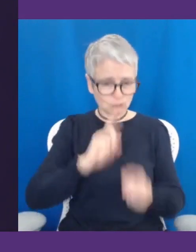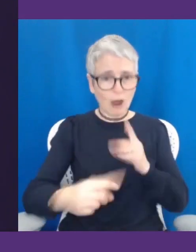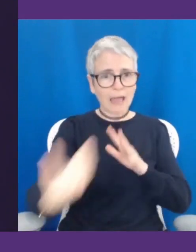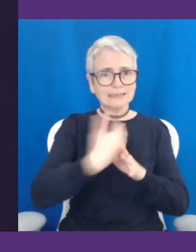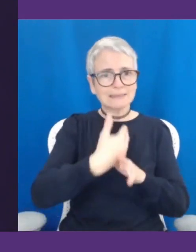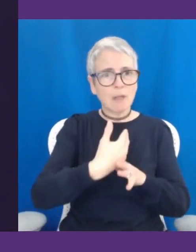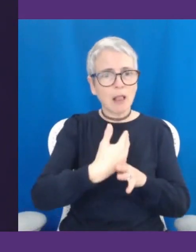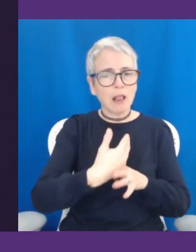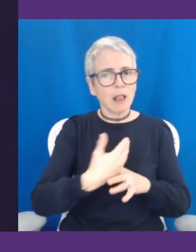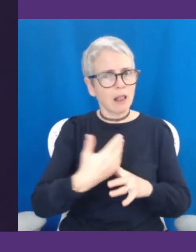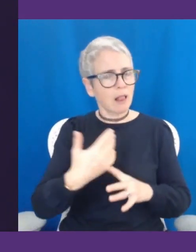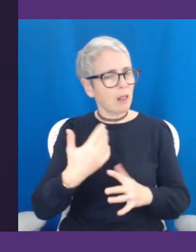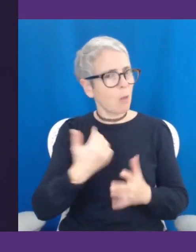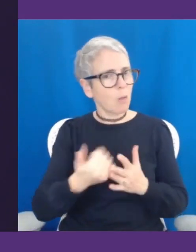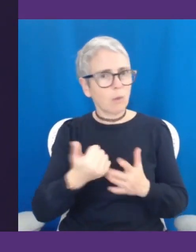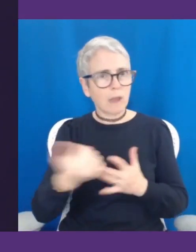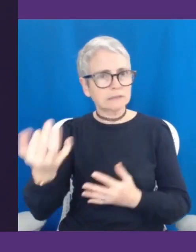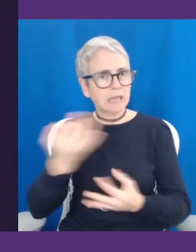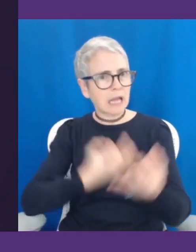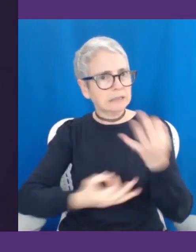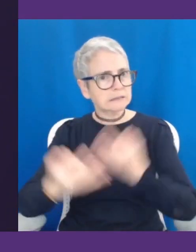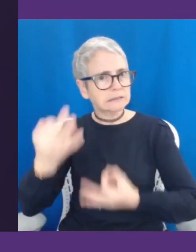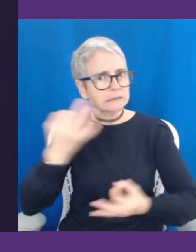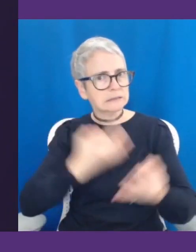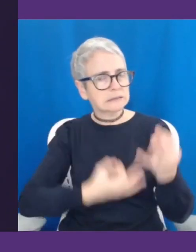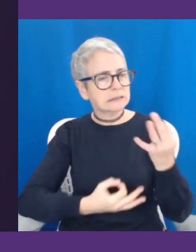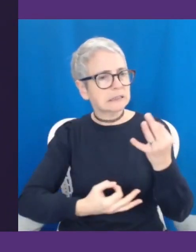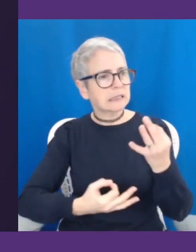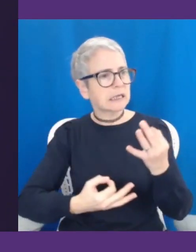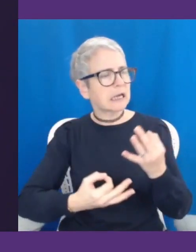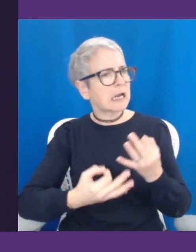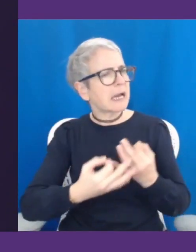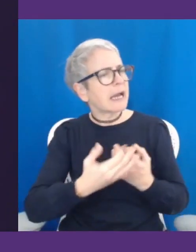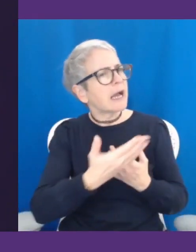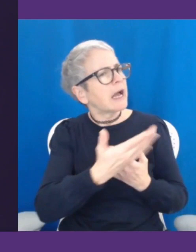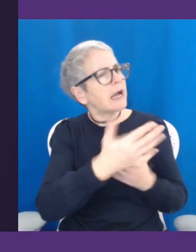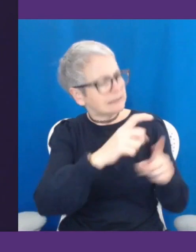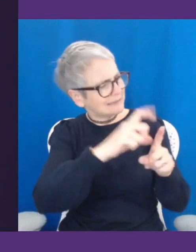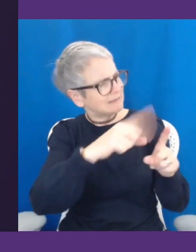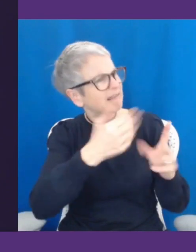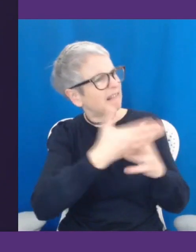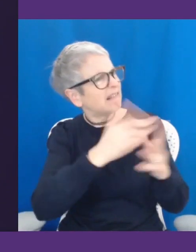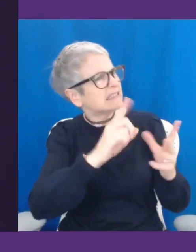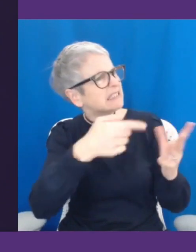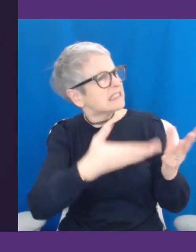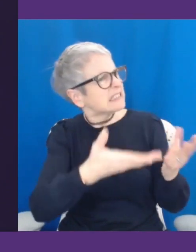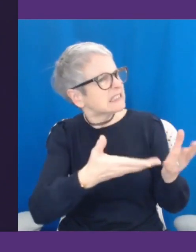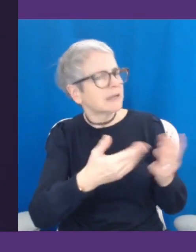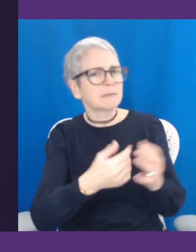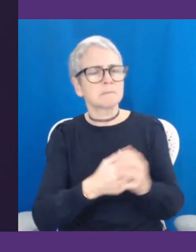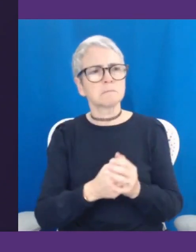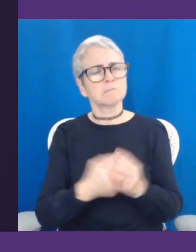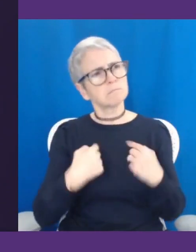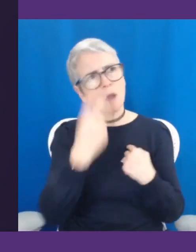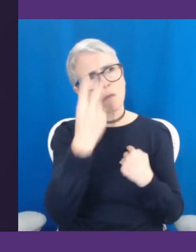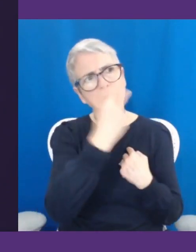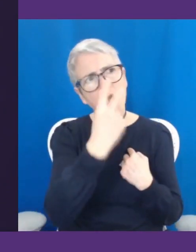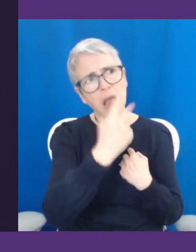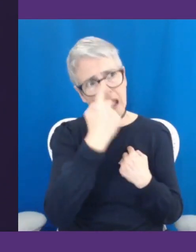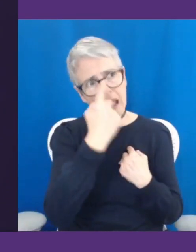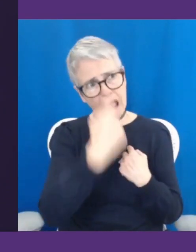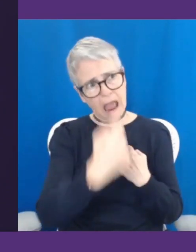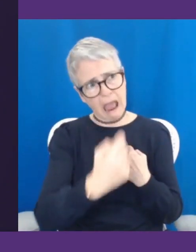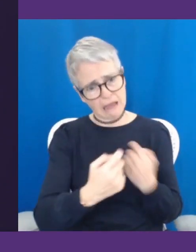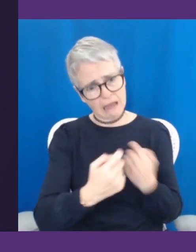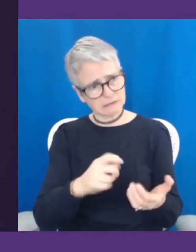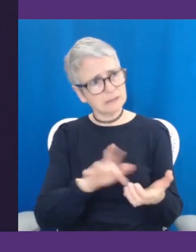were quite interesting. What is digital accessibility? Can somebody who's blind really use a smartphone, Mali? Why